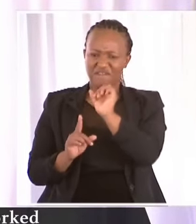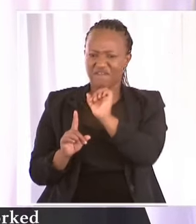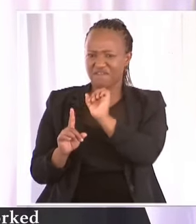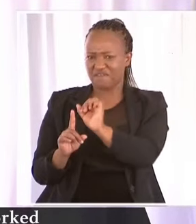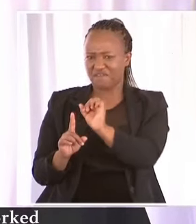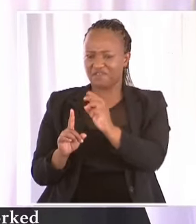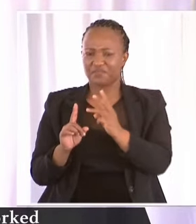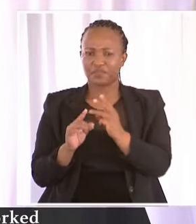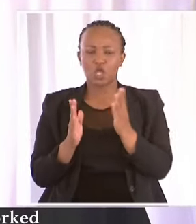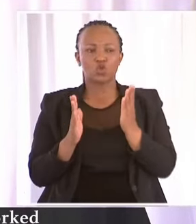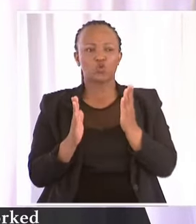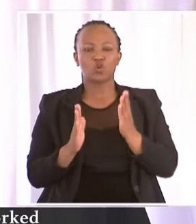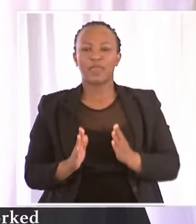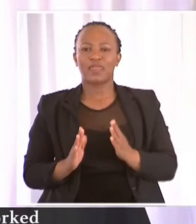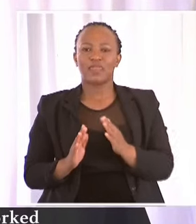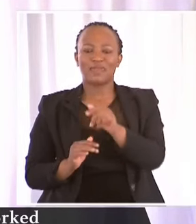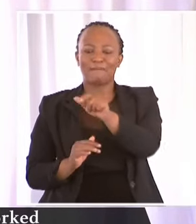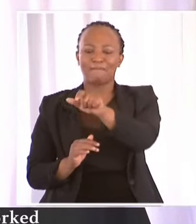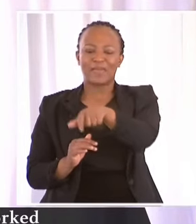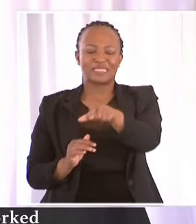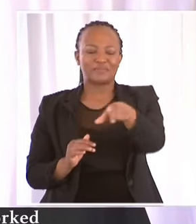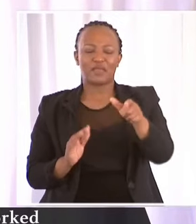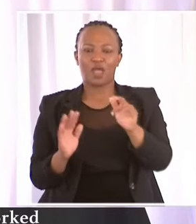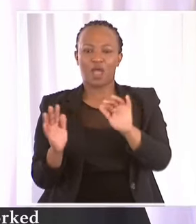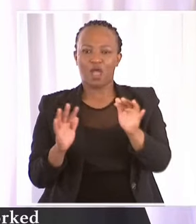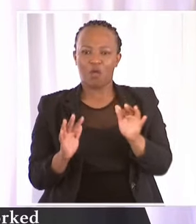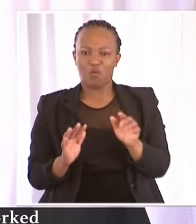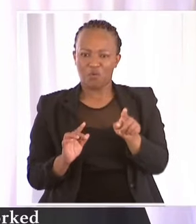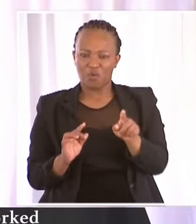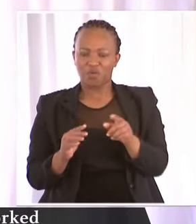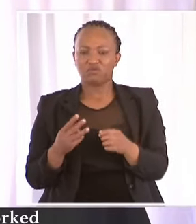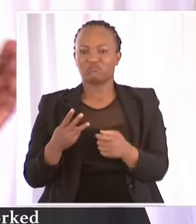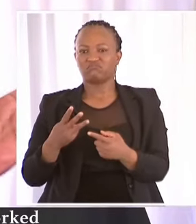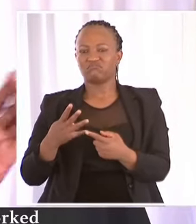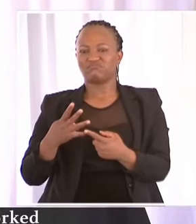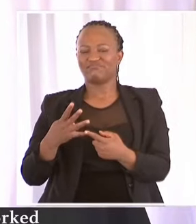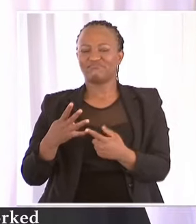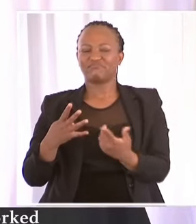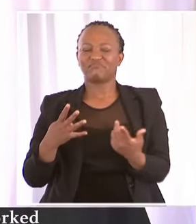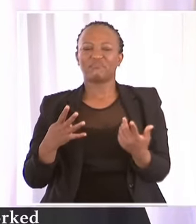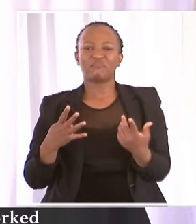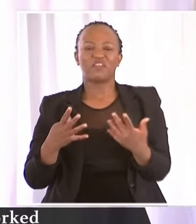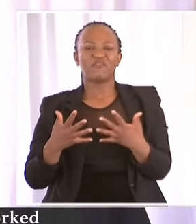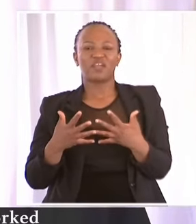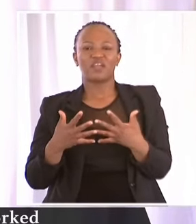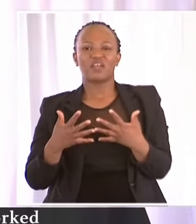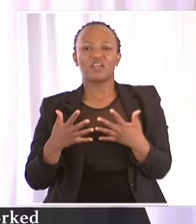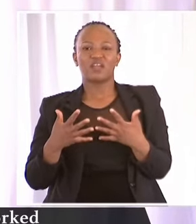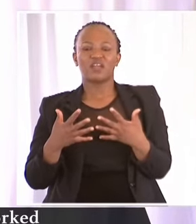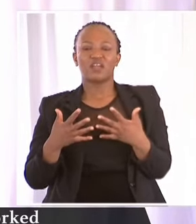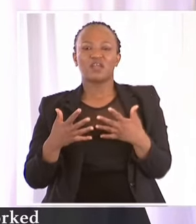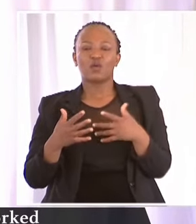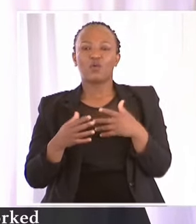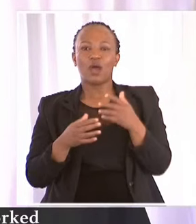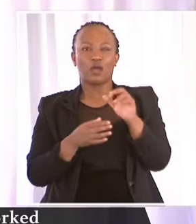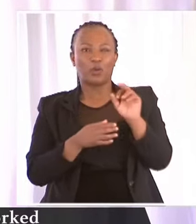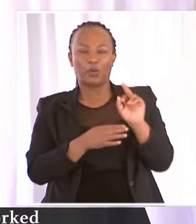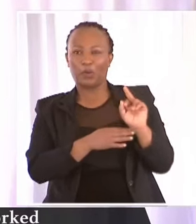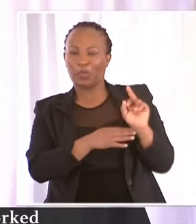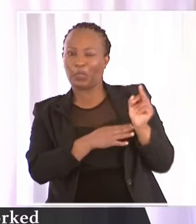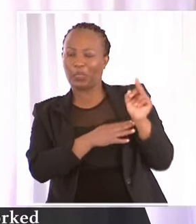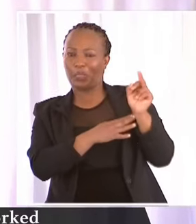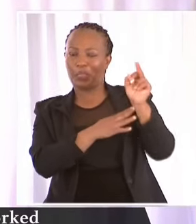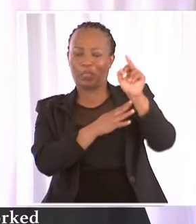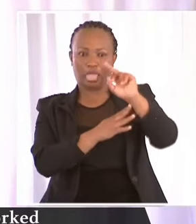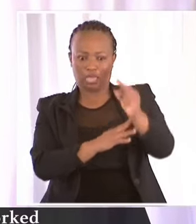in general, or even going after the misfortune of the rocket